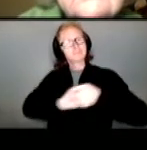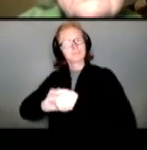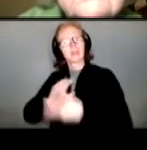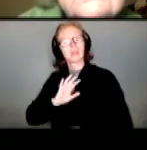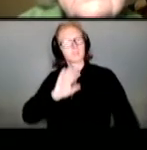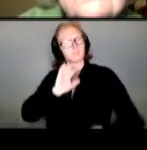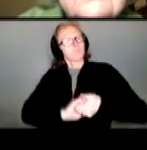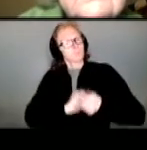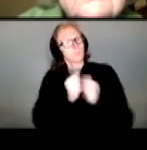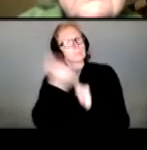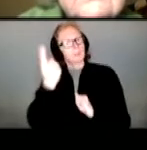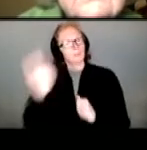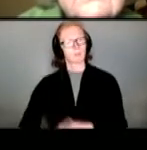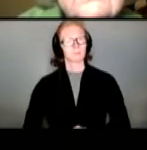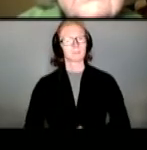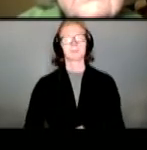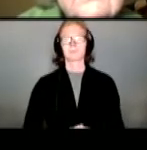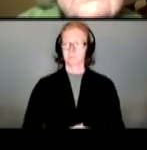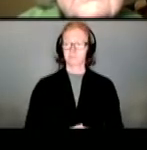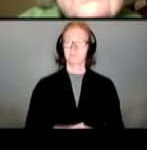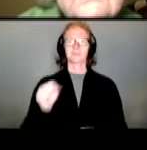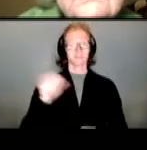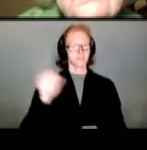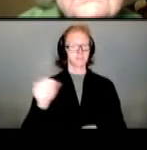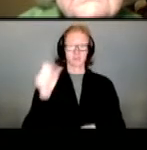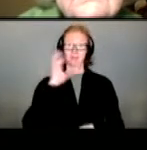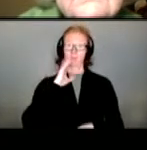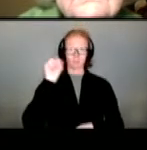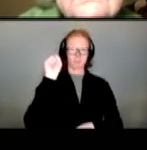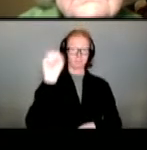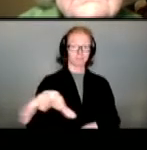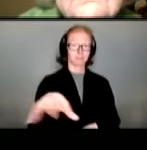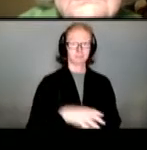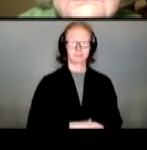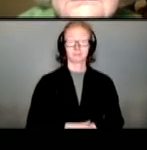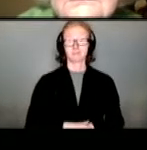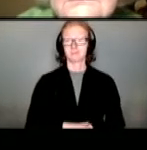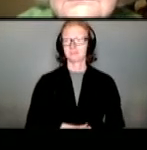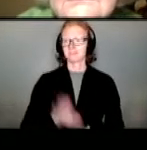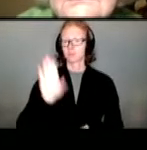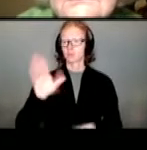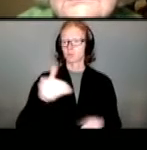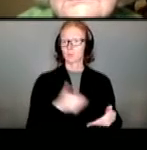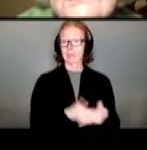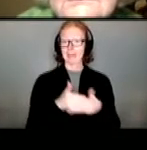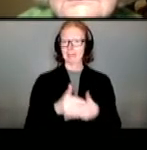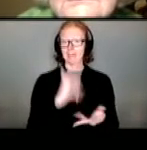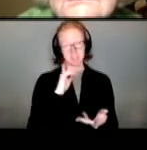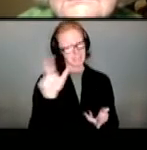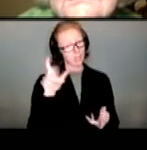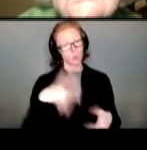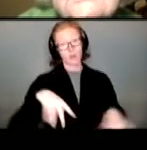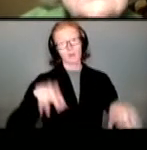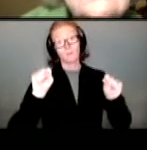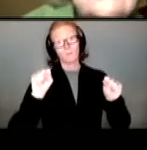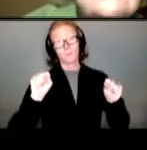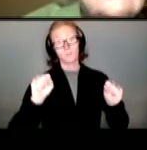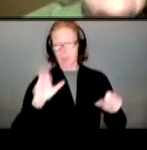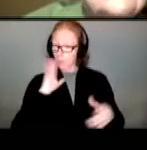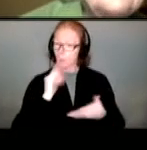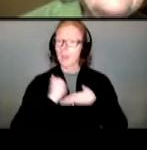that out there. Well, you know, if you're gonna put it out there, you know, it becomes your baby, but here's what I'm going to do. I will help